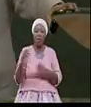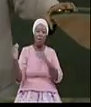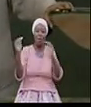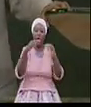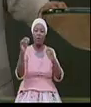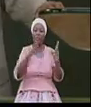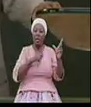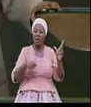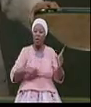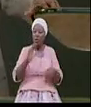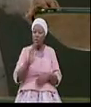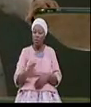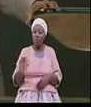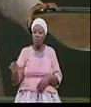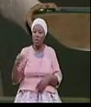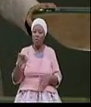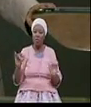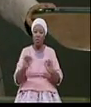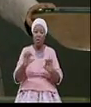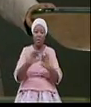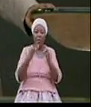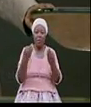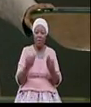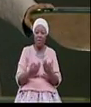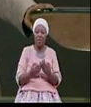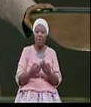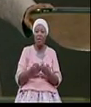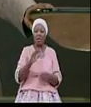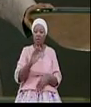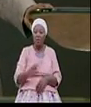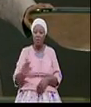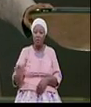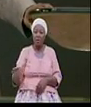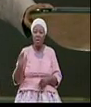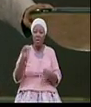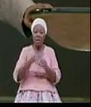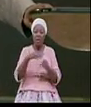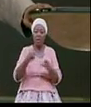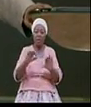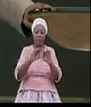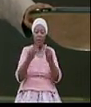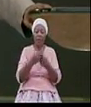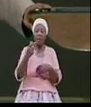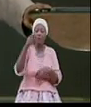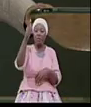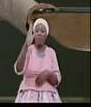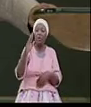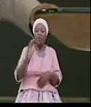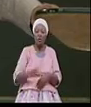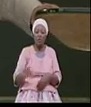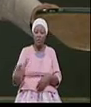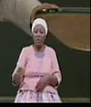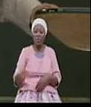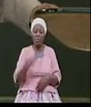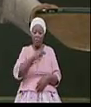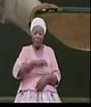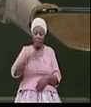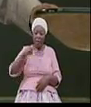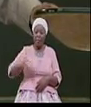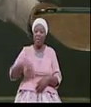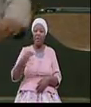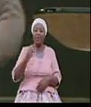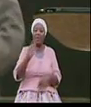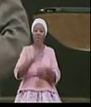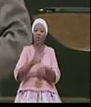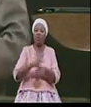Lord. Children of the same parents, children in the family of God, children, members of the